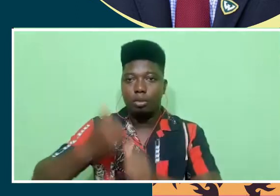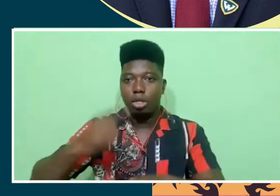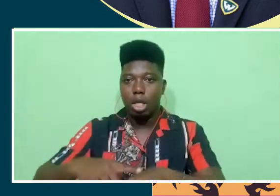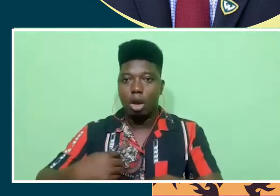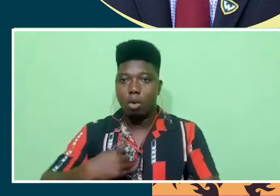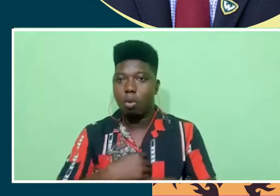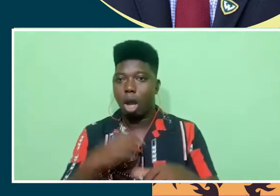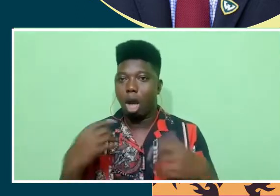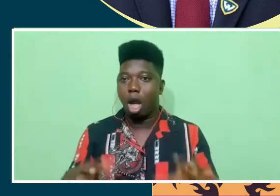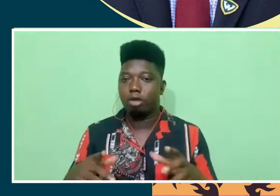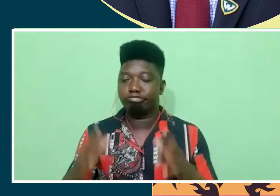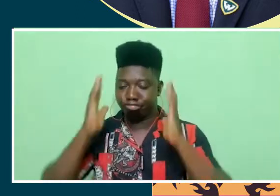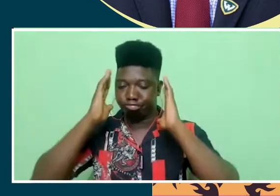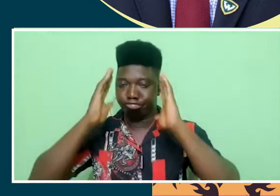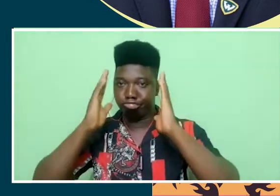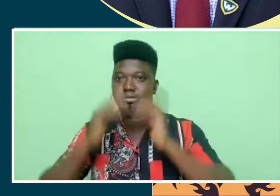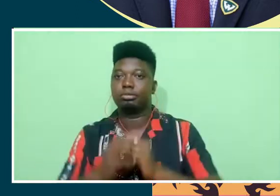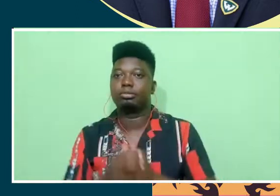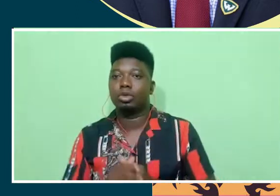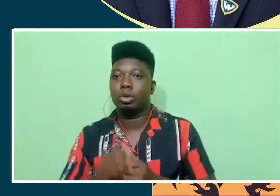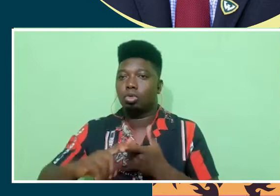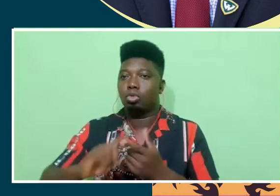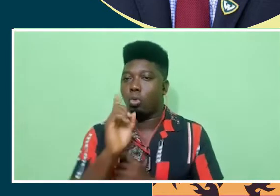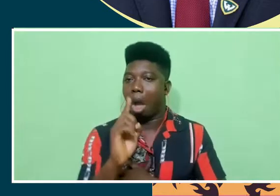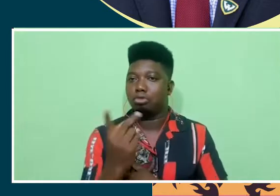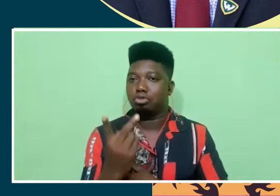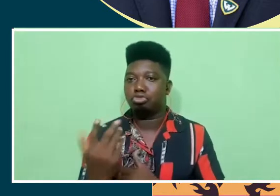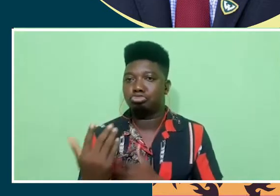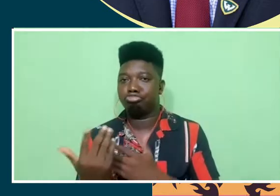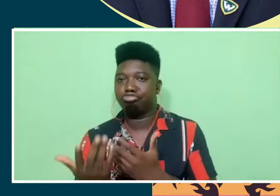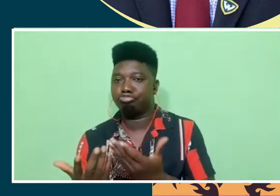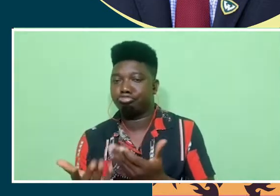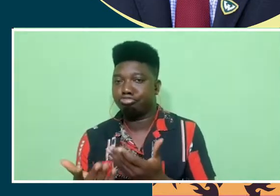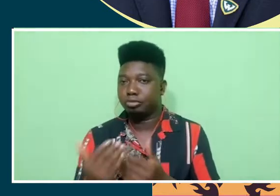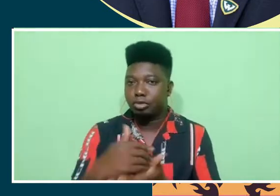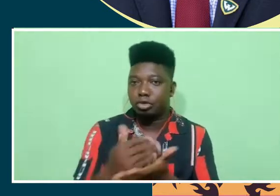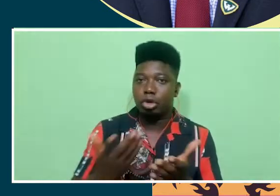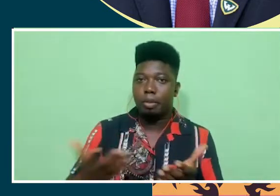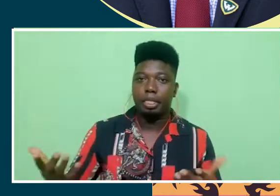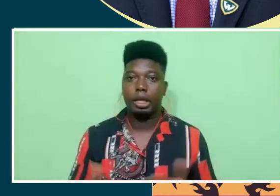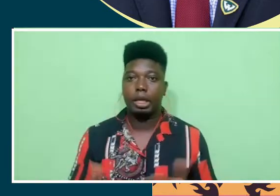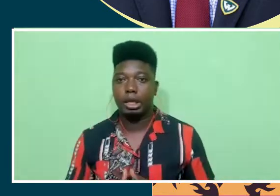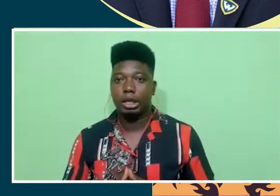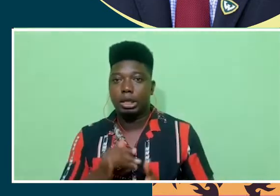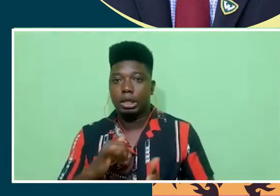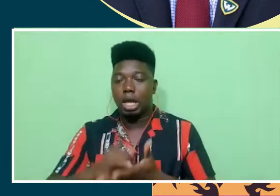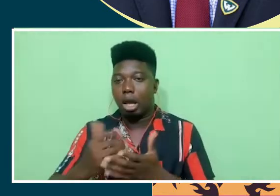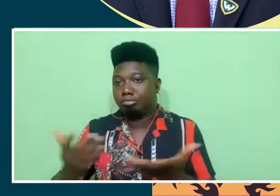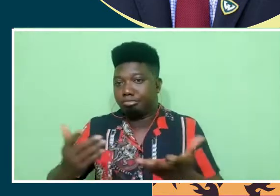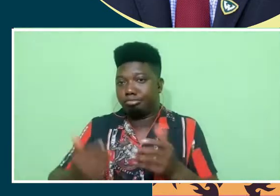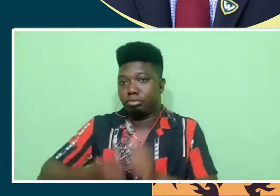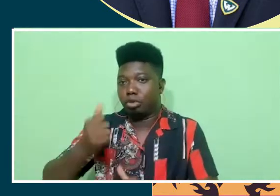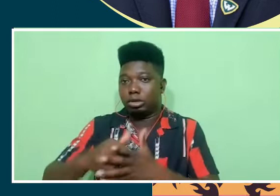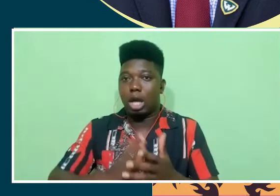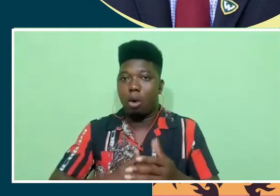want to consult on something, when you want to ask about something. Look at most safe spaces in our communities. They are there for girls,